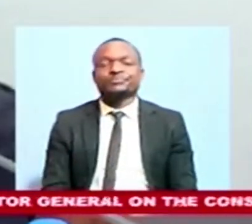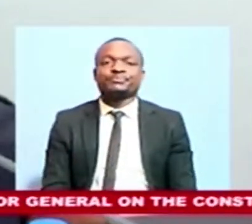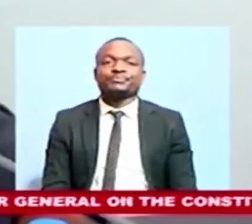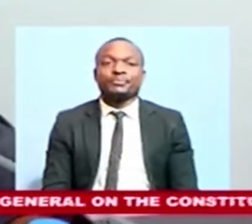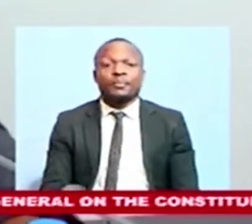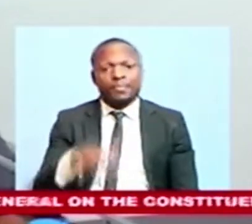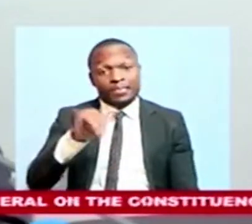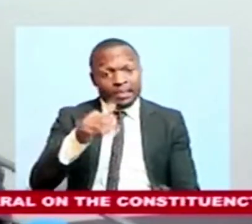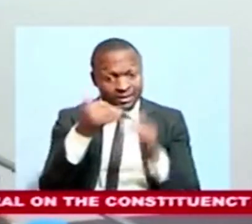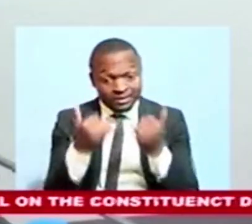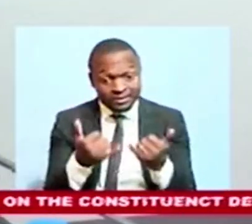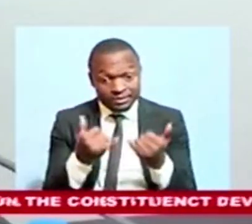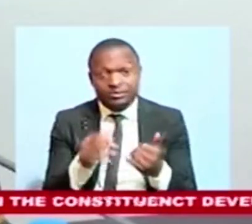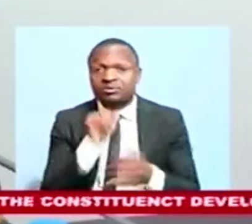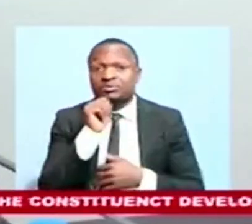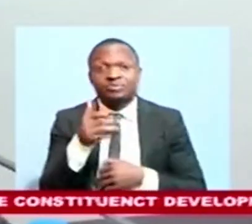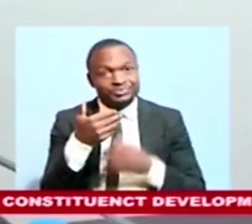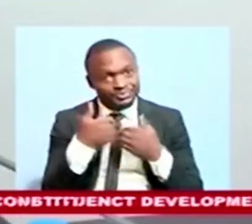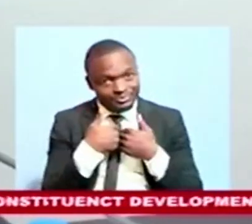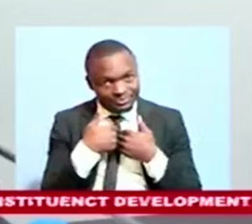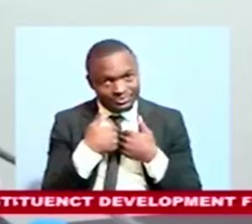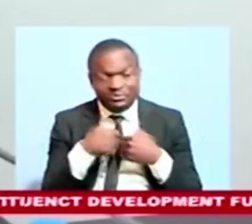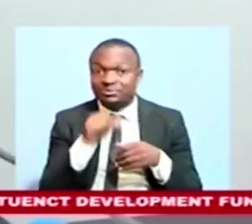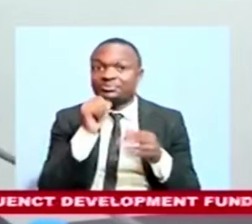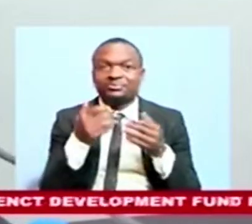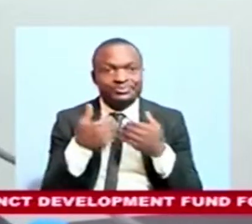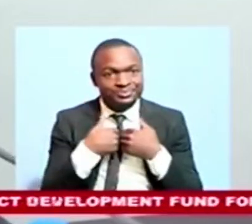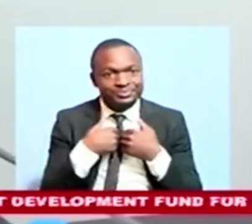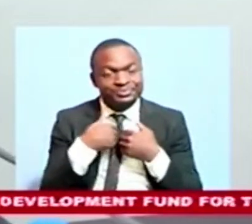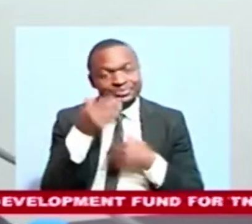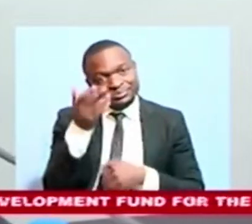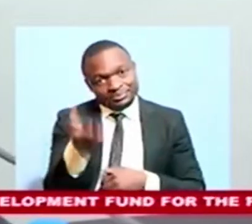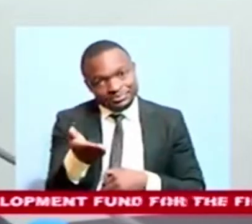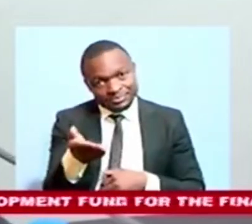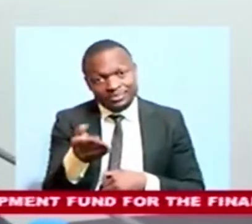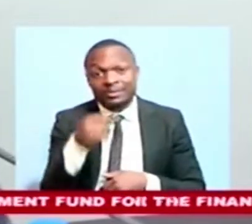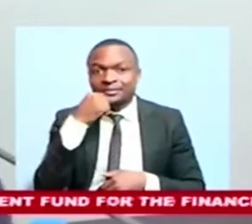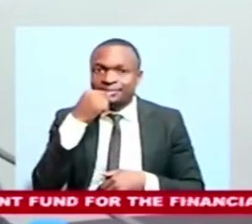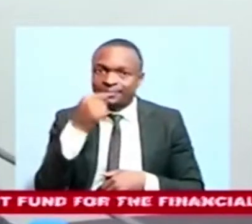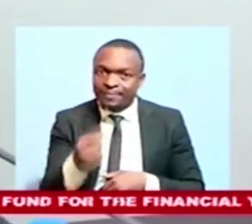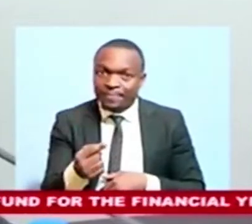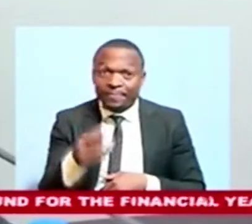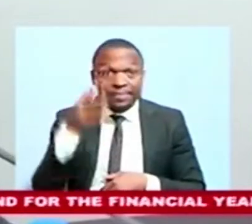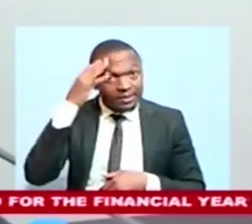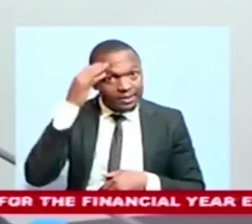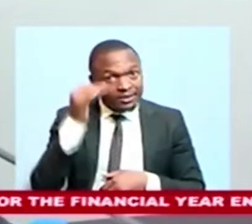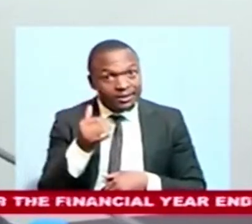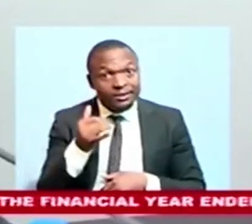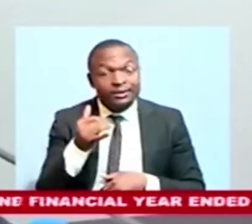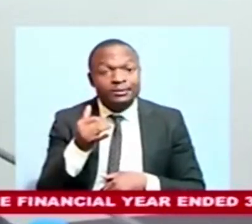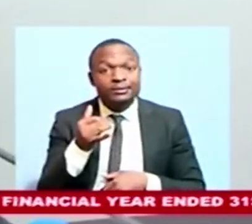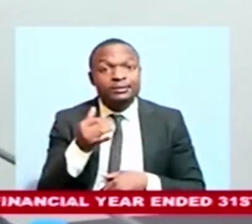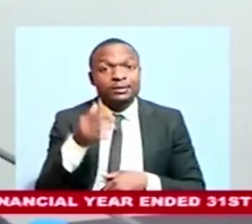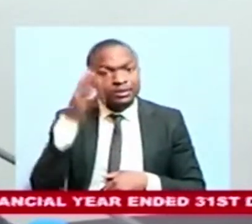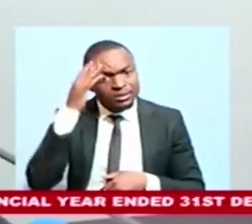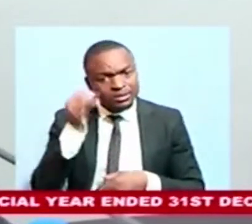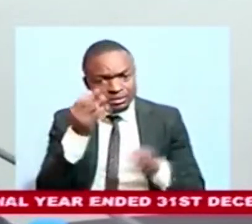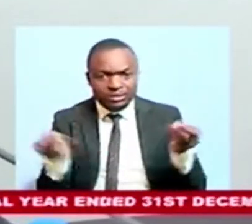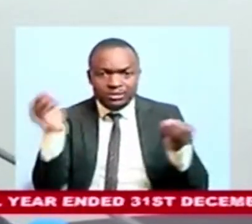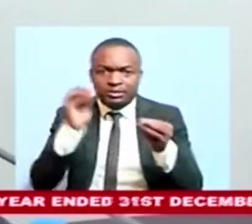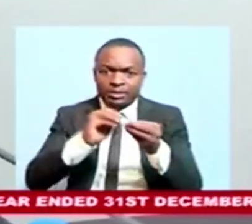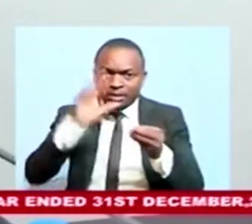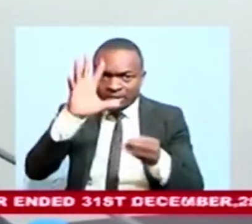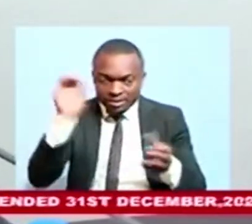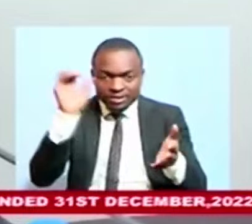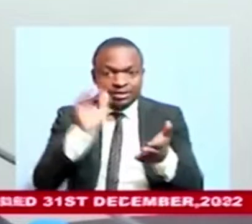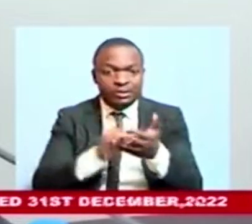Yes, now you don't have that. You don't have that. So we are saying, why did you add 50,000